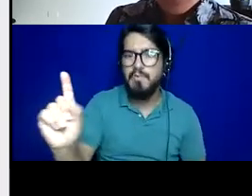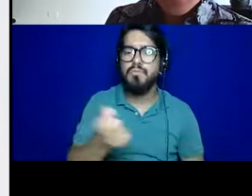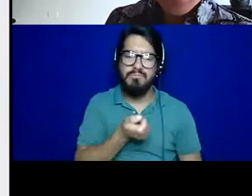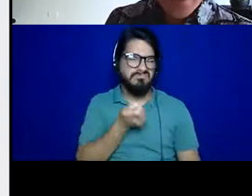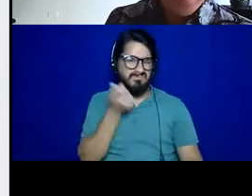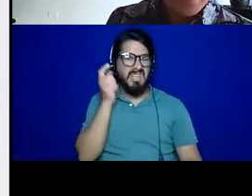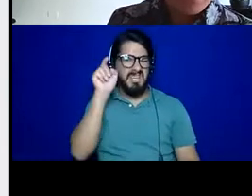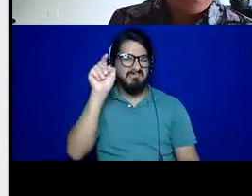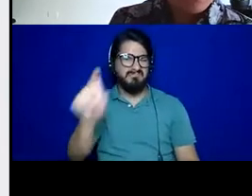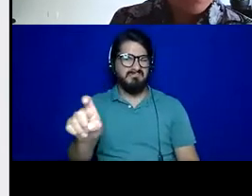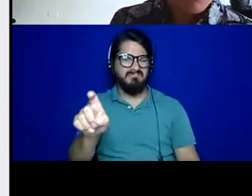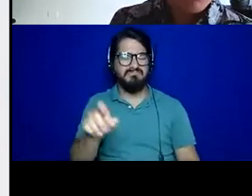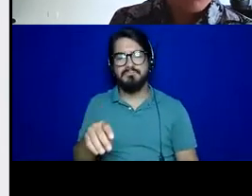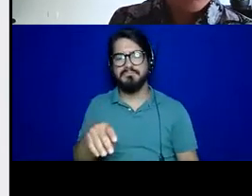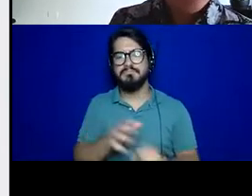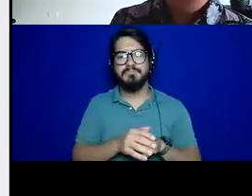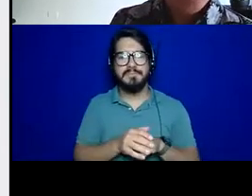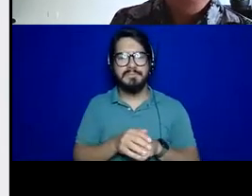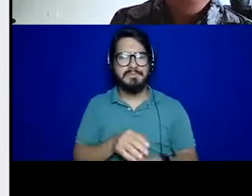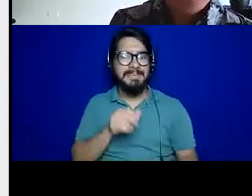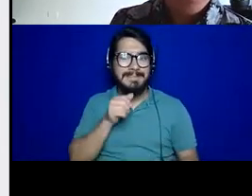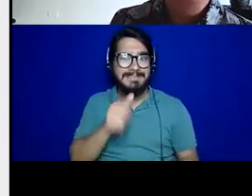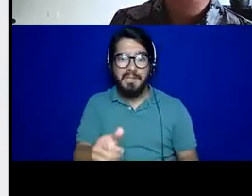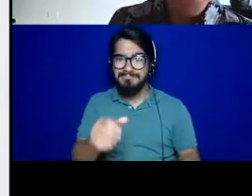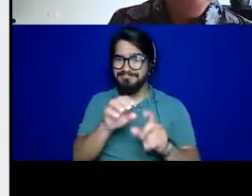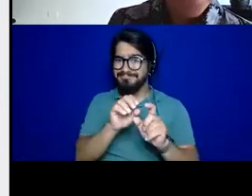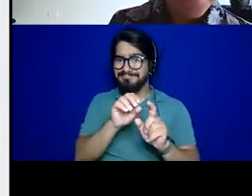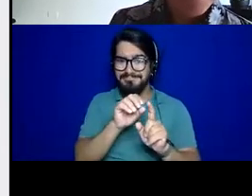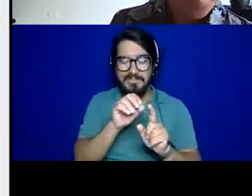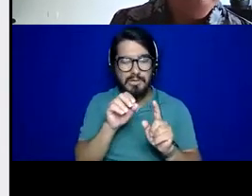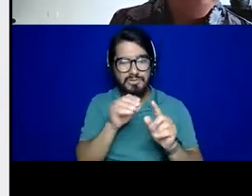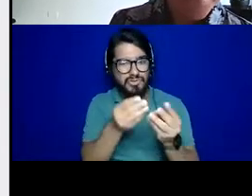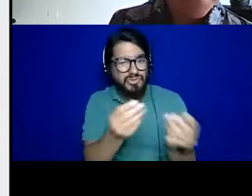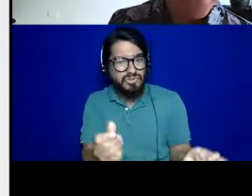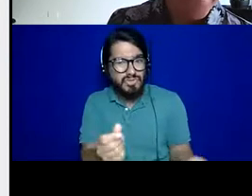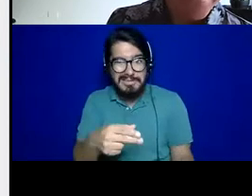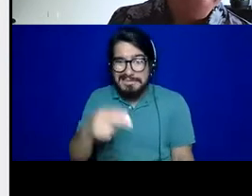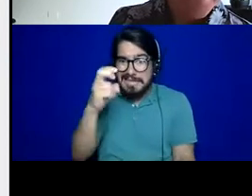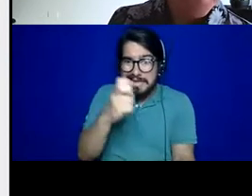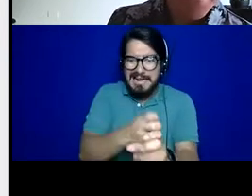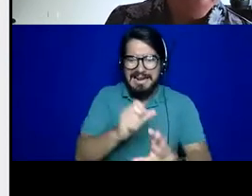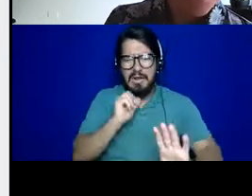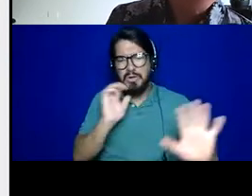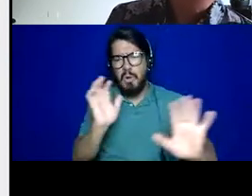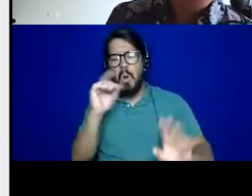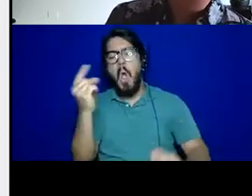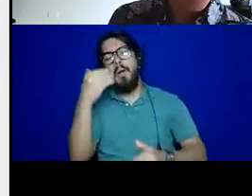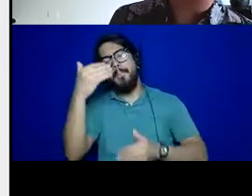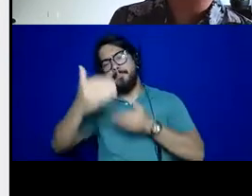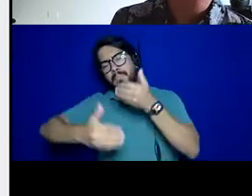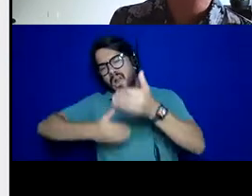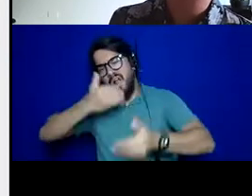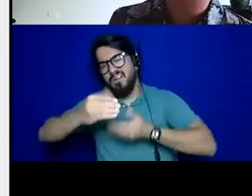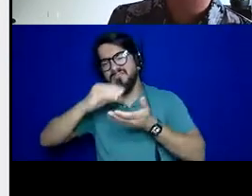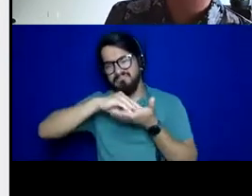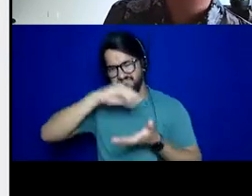So these aren't high-tech solutions. They're just processes, really, for us to, like, this whole thing has